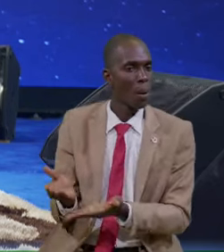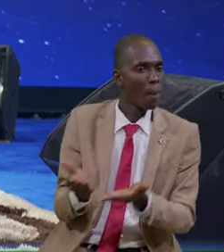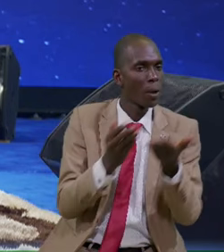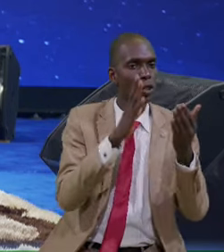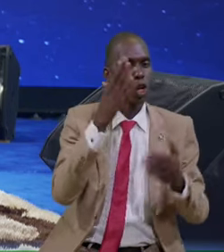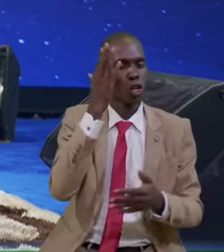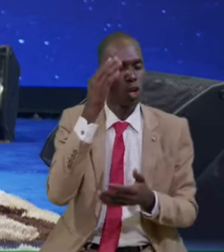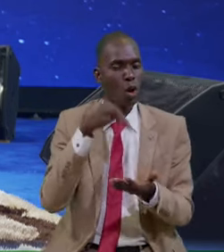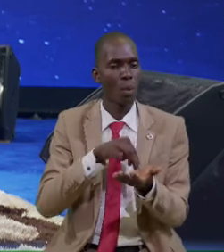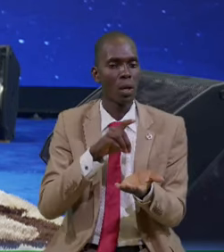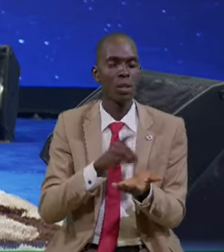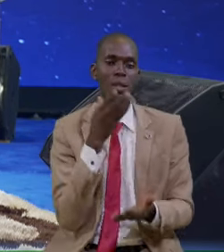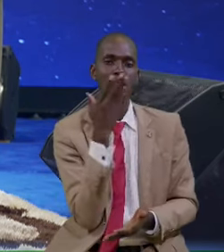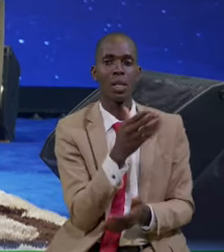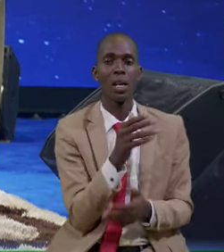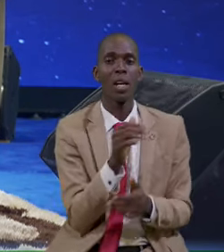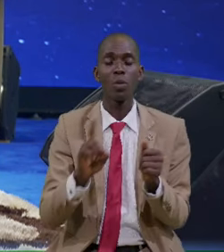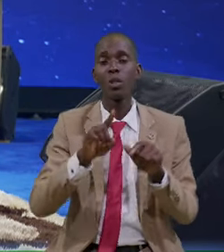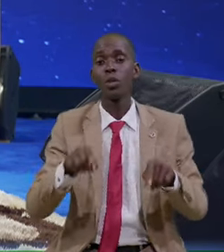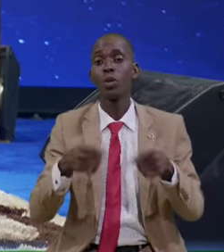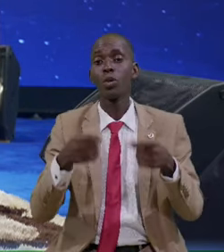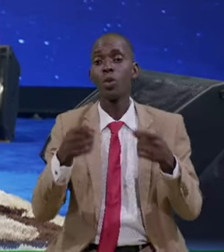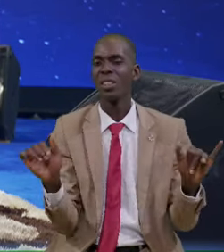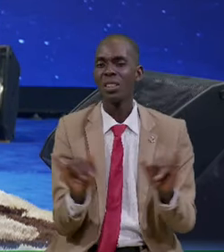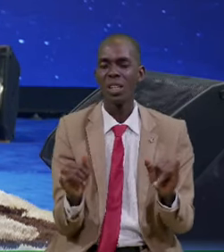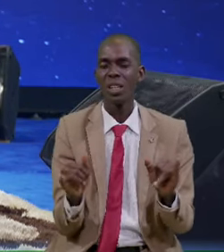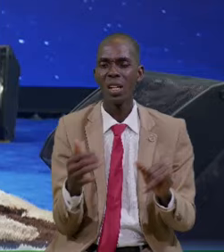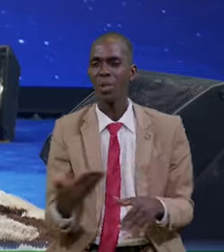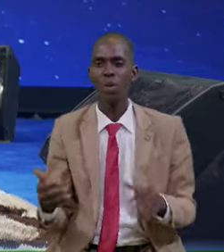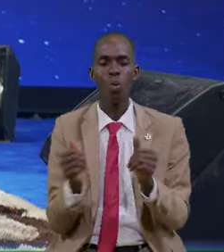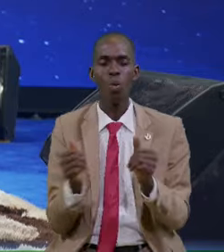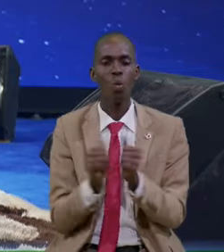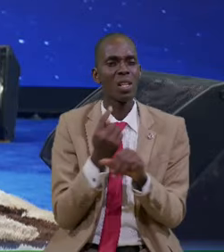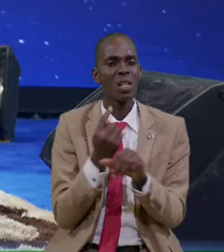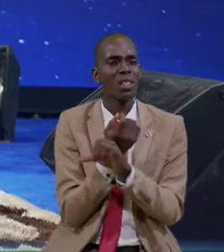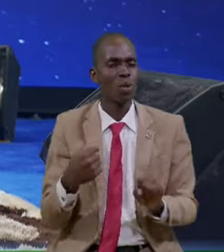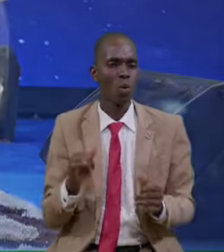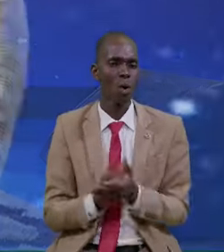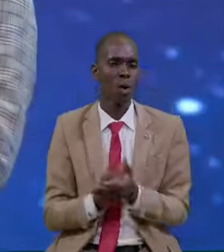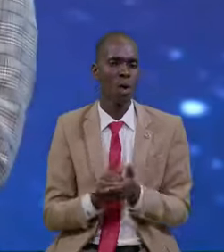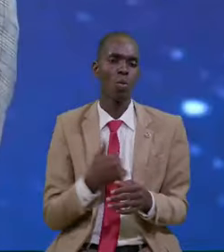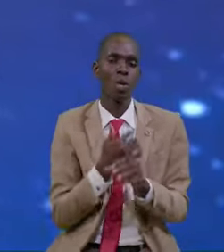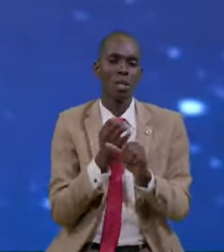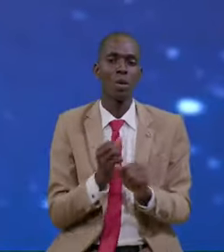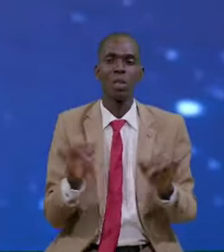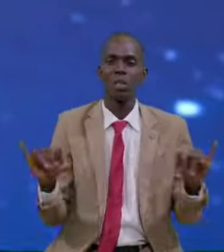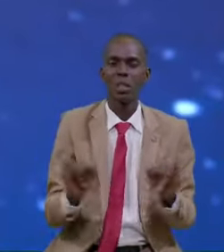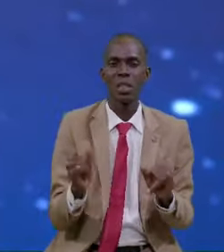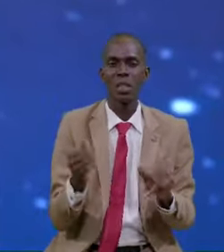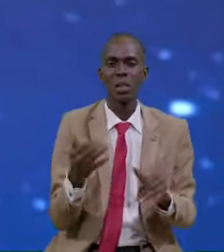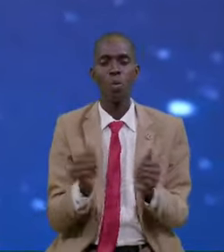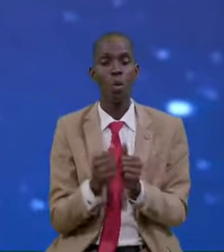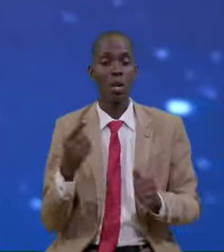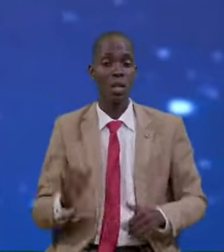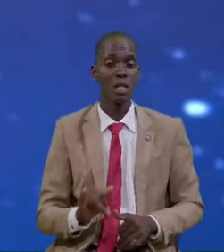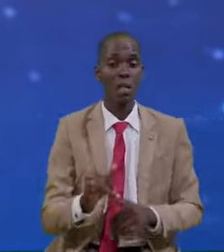globe. Everywhere you go, the same thing with the salvation we have, the same thing with the eternal life we have, the